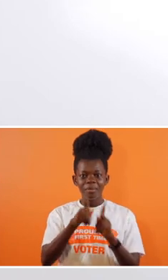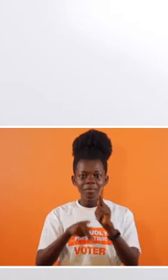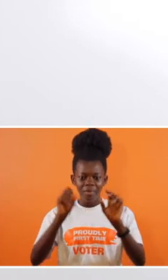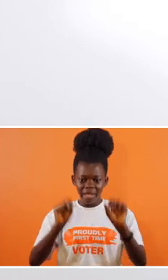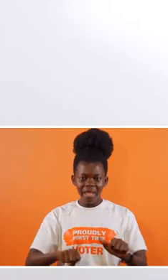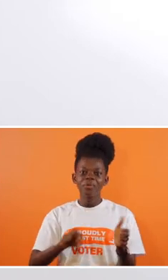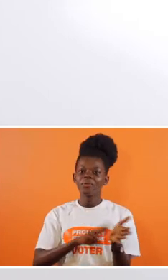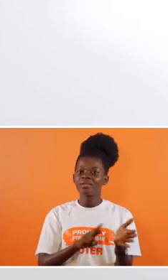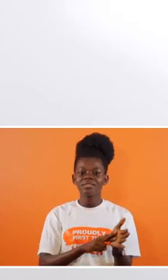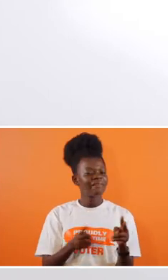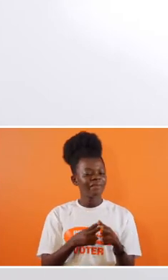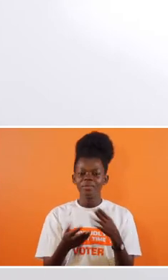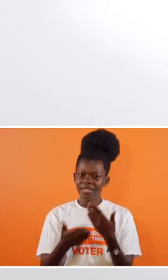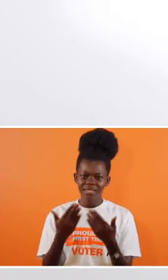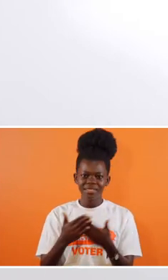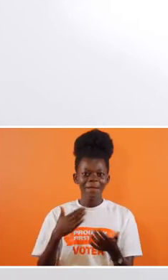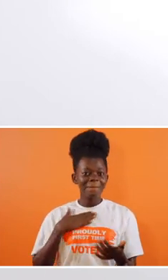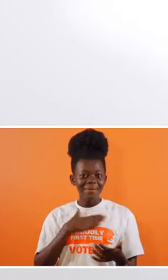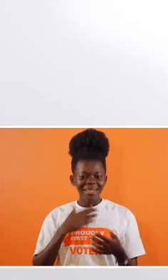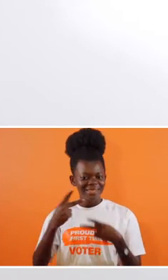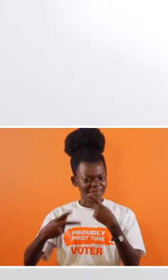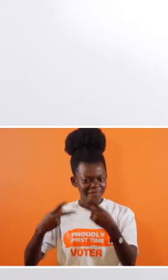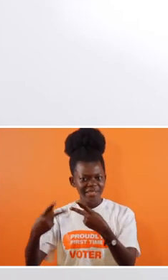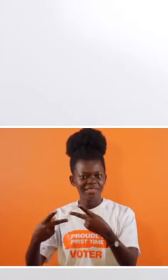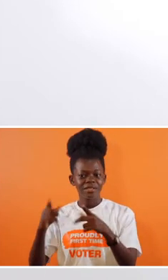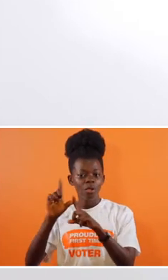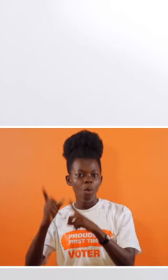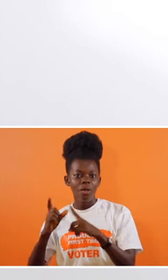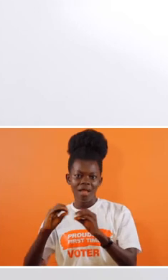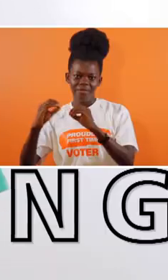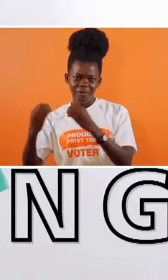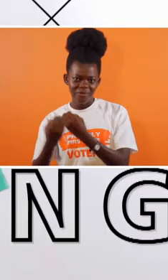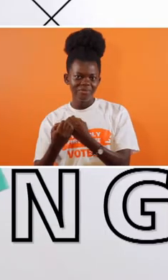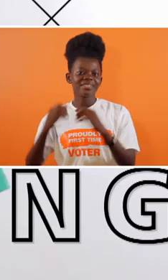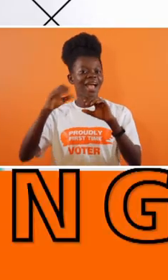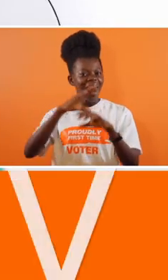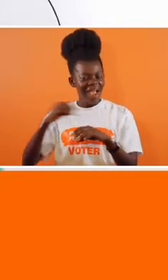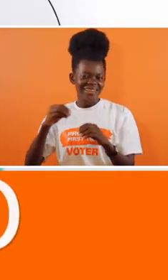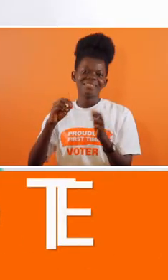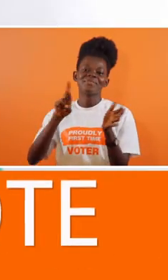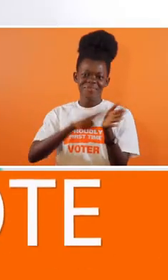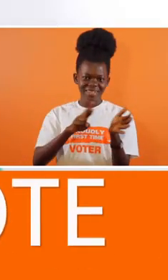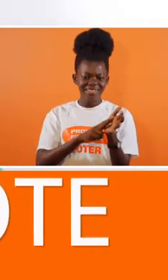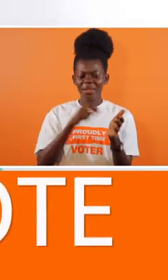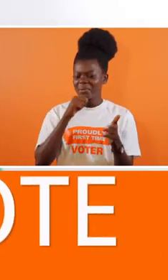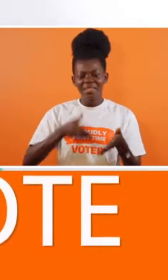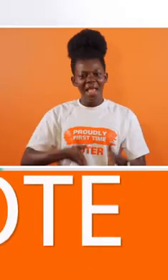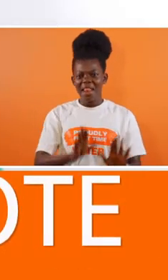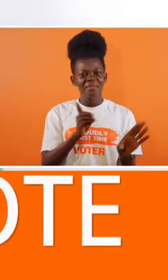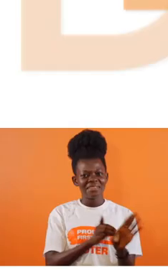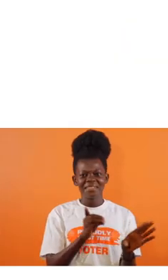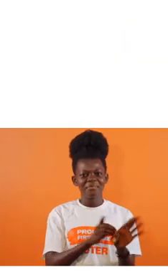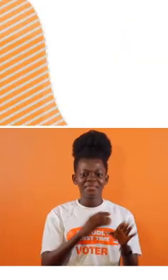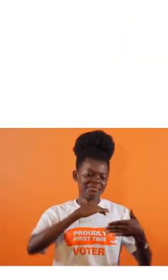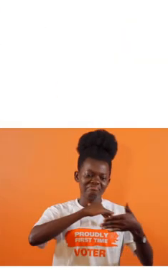district office and you'll be assisted. Do not let your disability keep you away from registering. Register to vote in the December